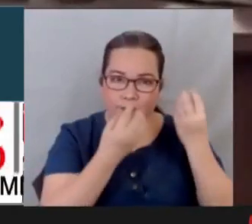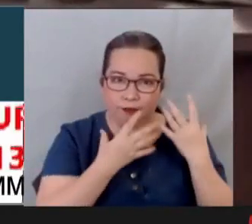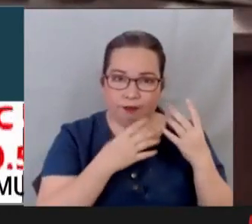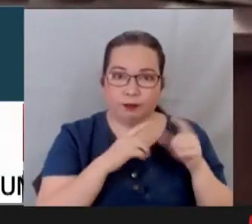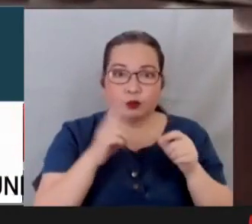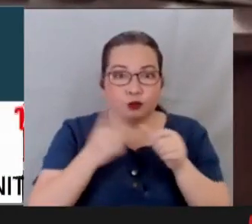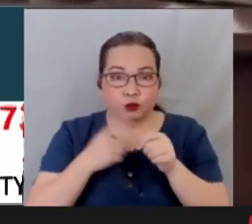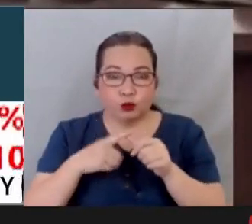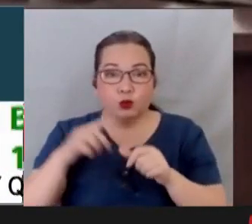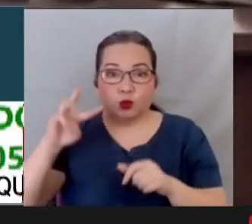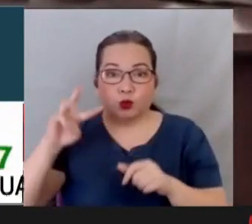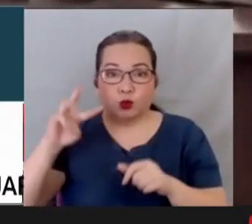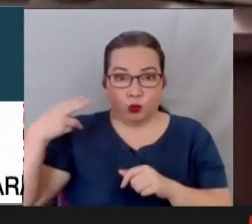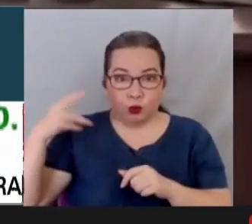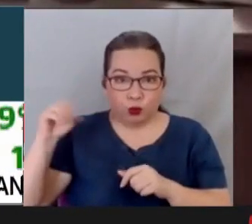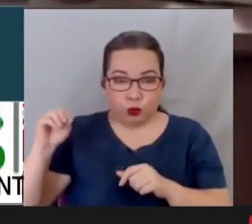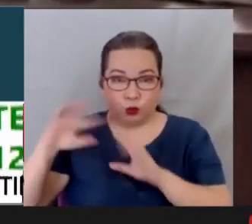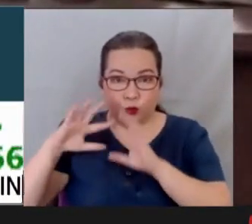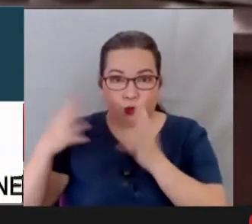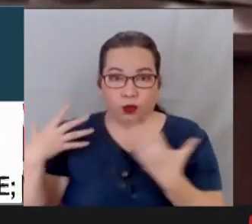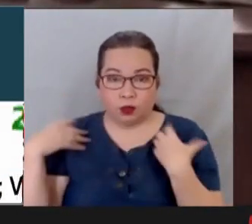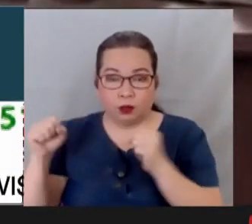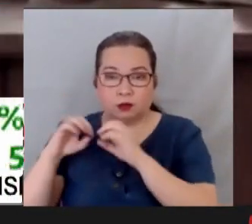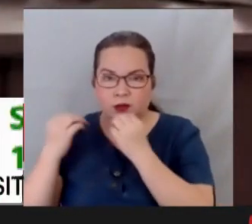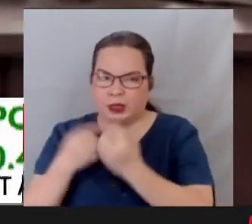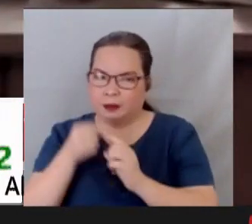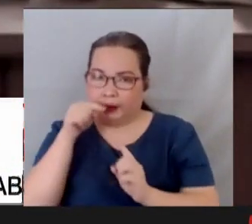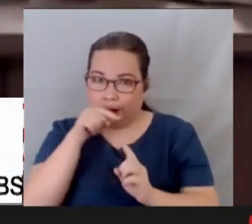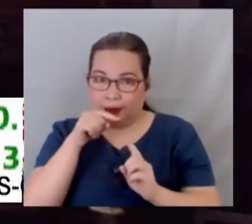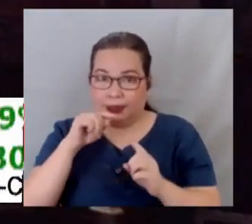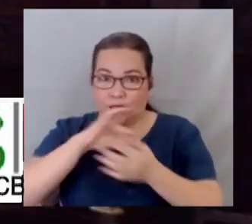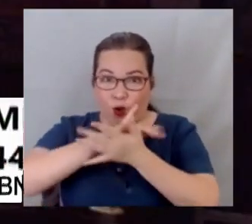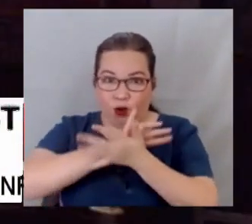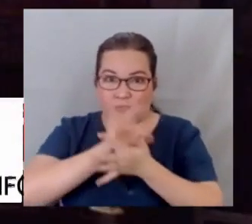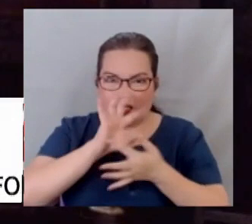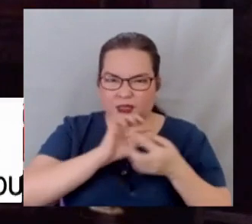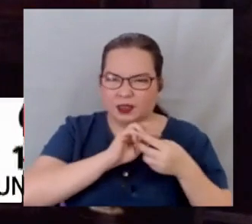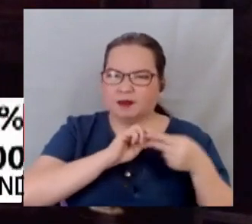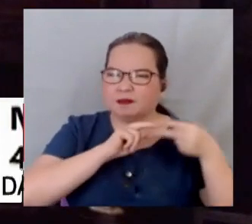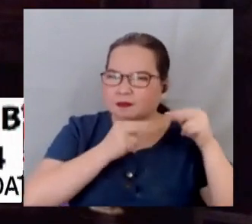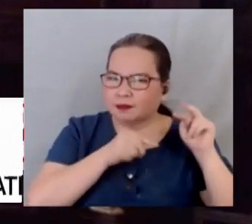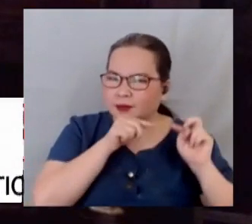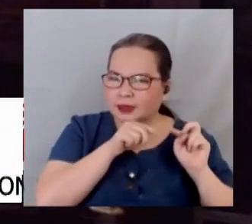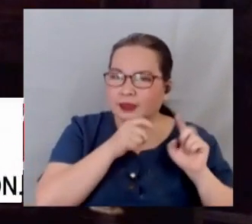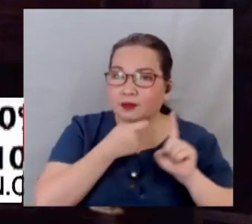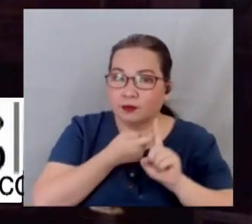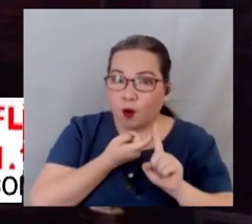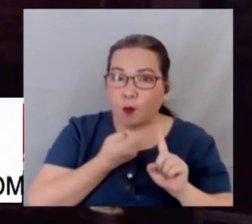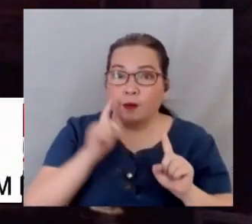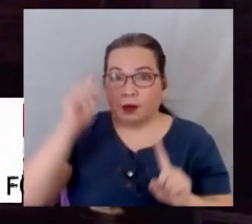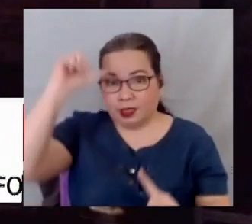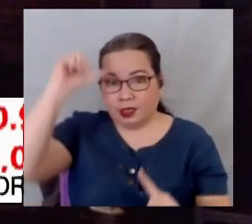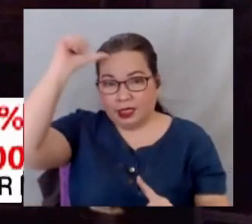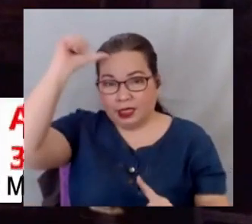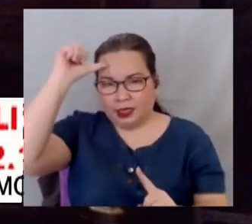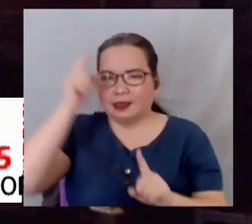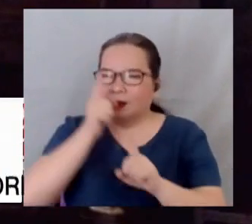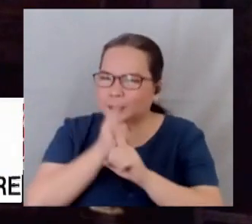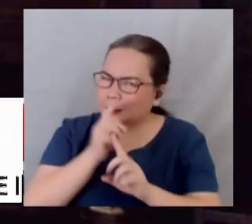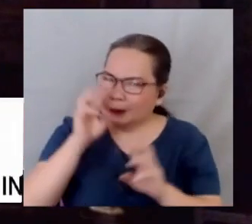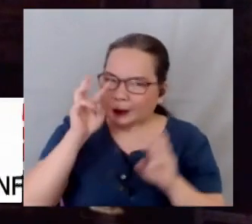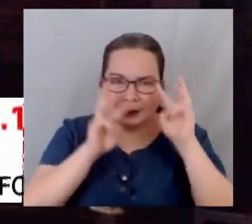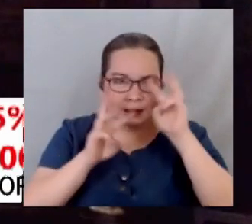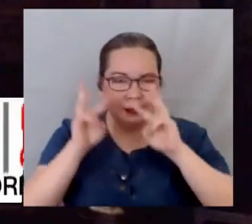The World Health Organization officially classifying that COVID-19 variant first found in India as a variant of concern. It's